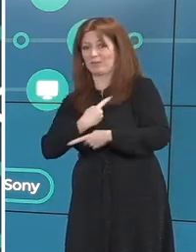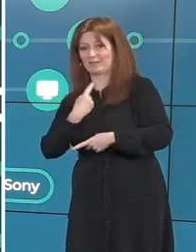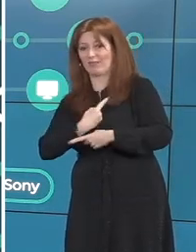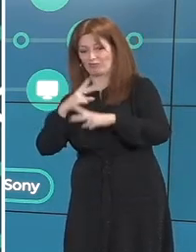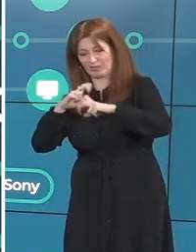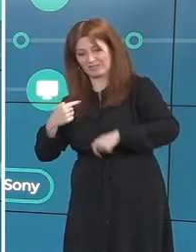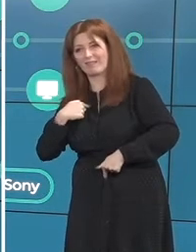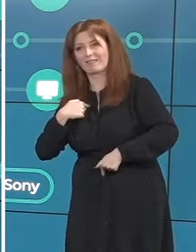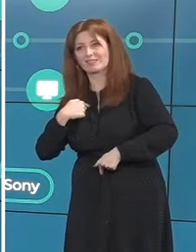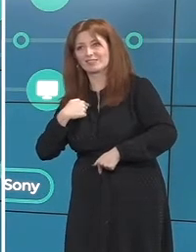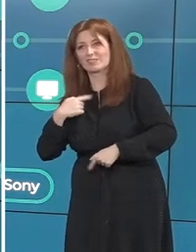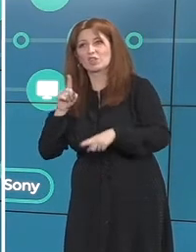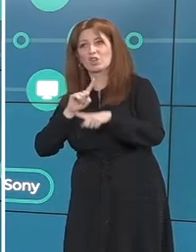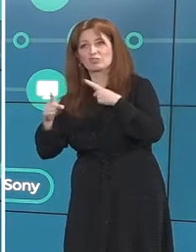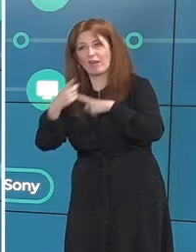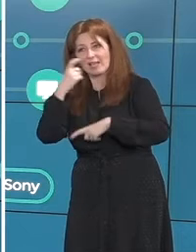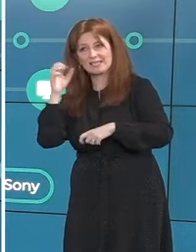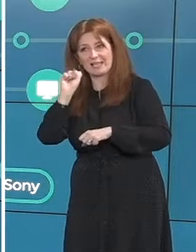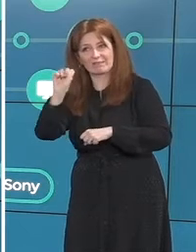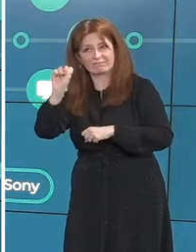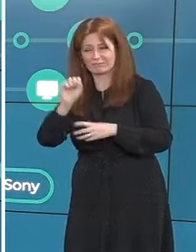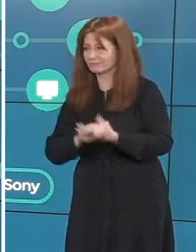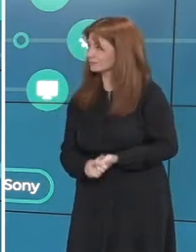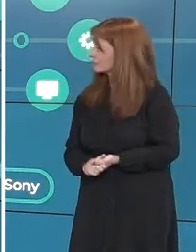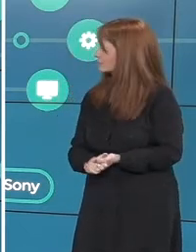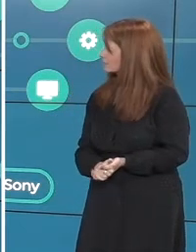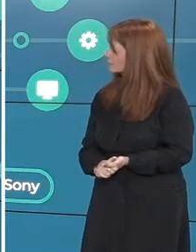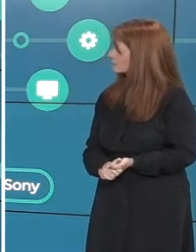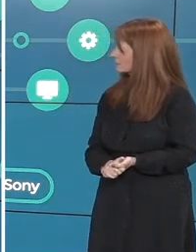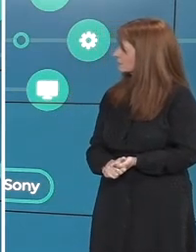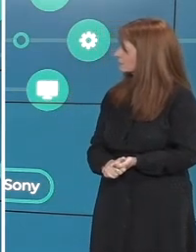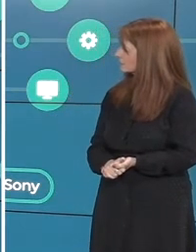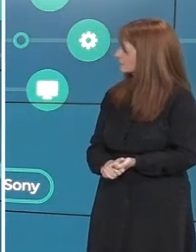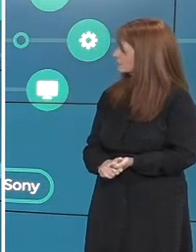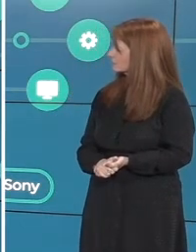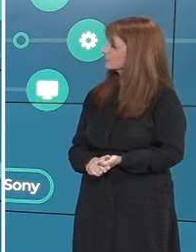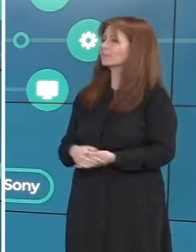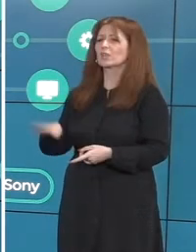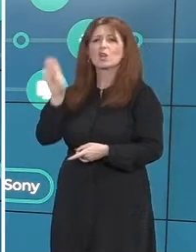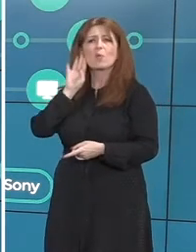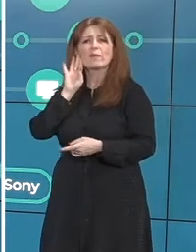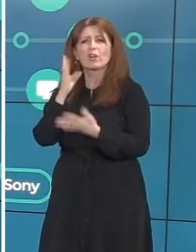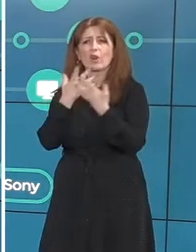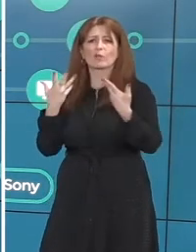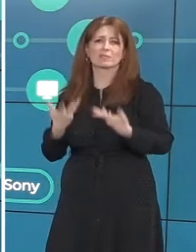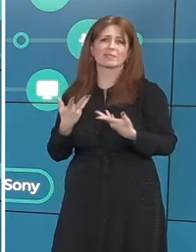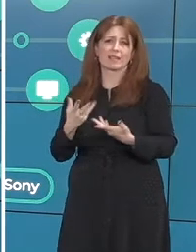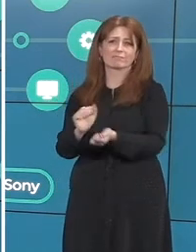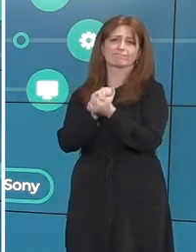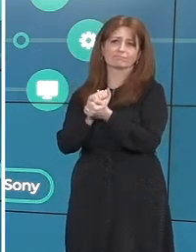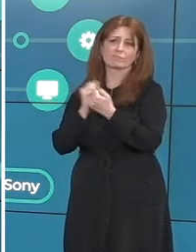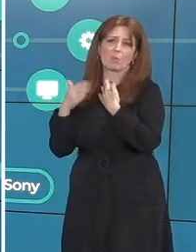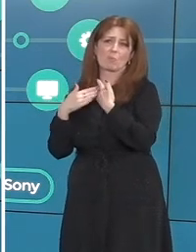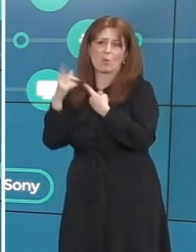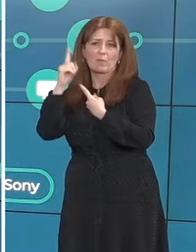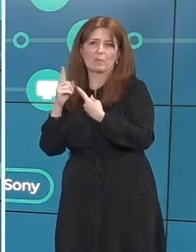of the three. Yeah, that's great. So we've heard today, hire more people with disabilities. So as an accessibility leader in some